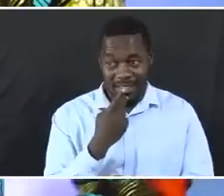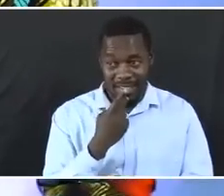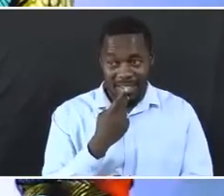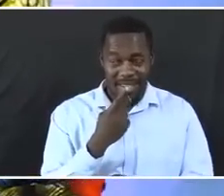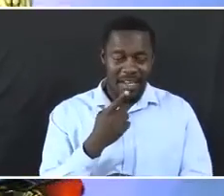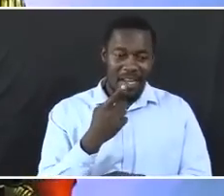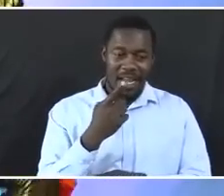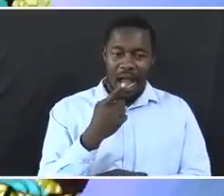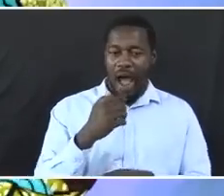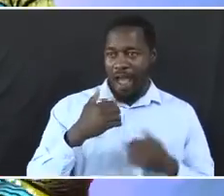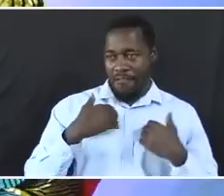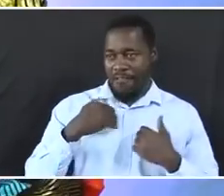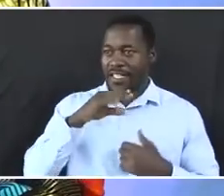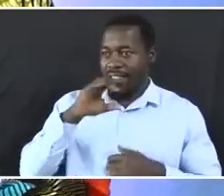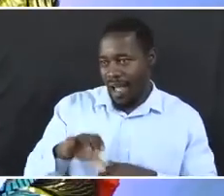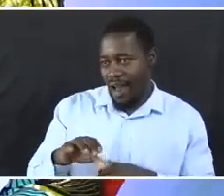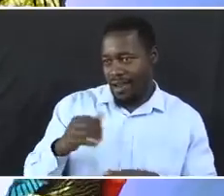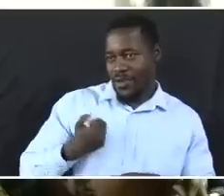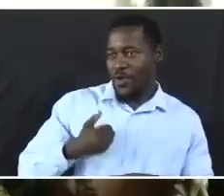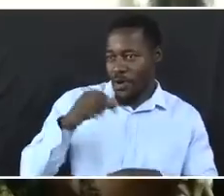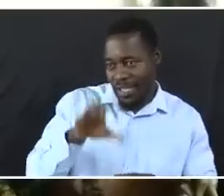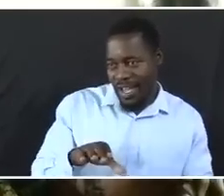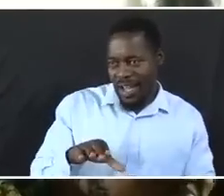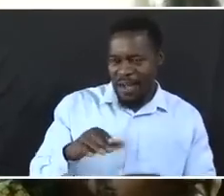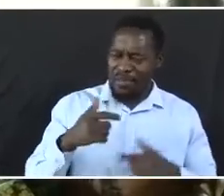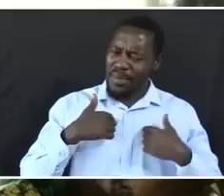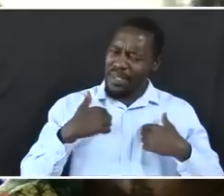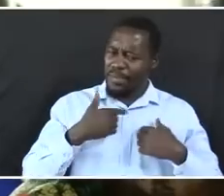How old are your children?